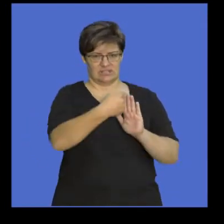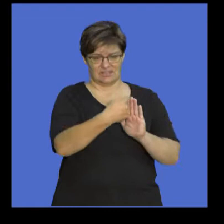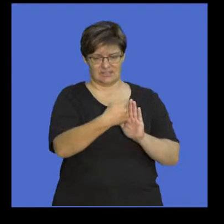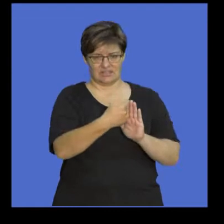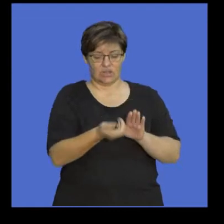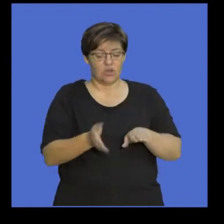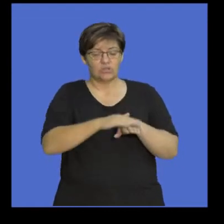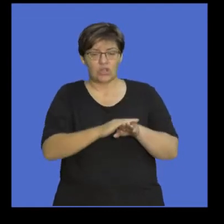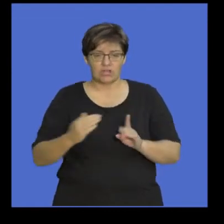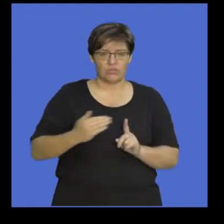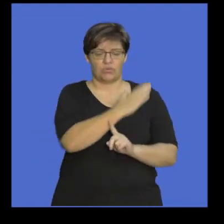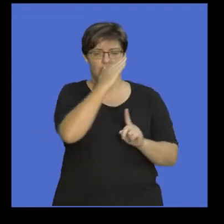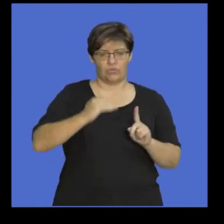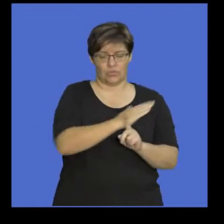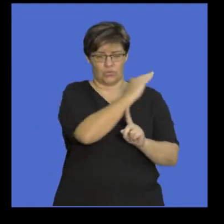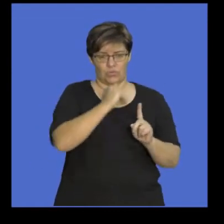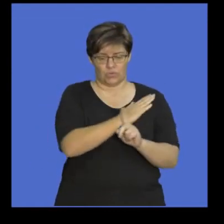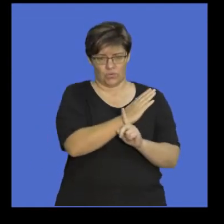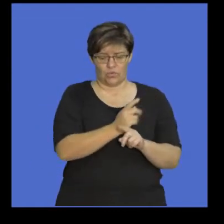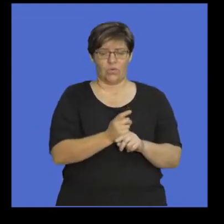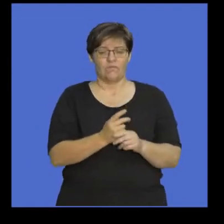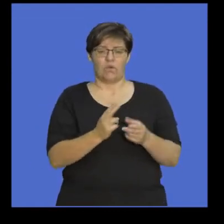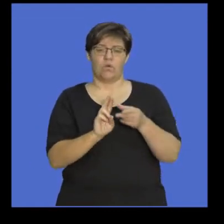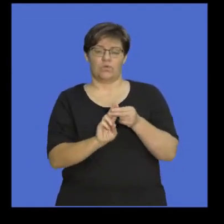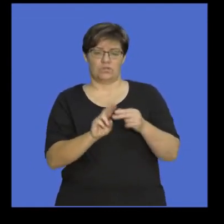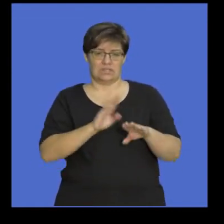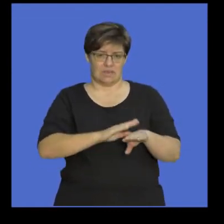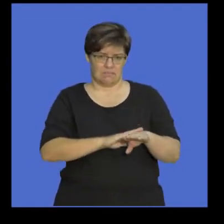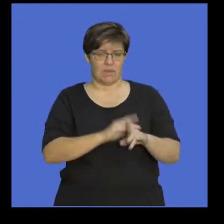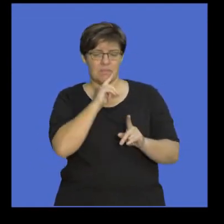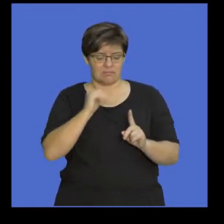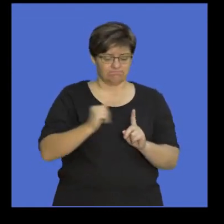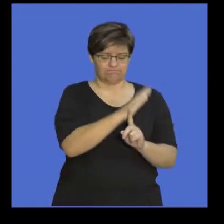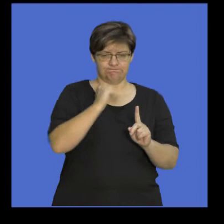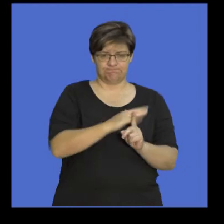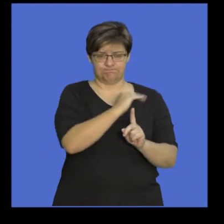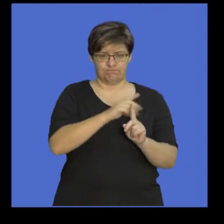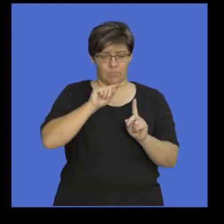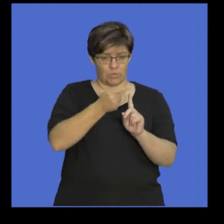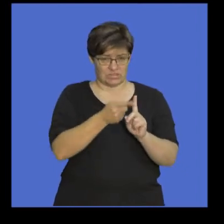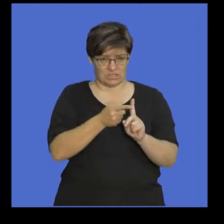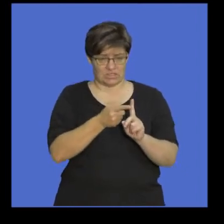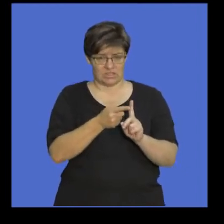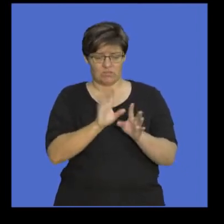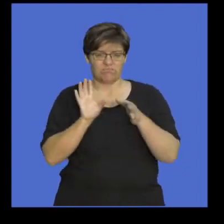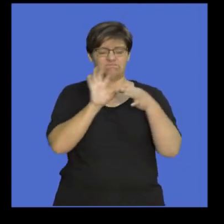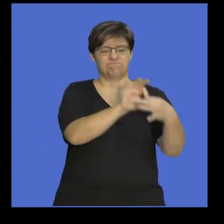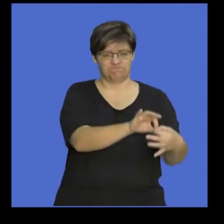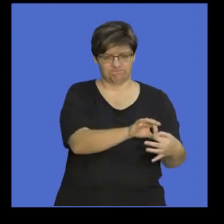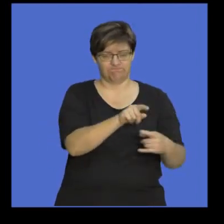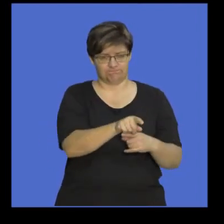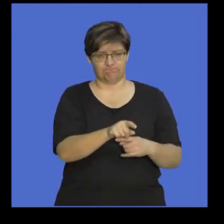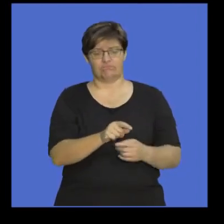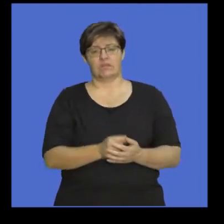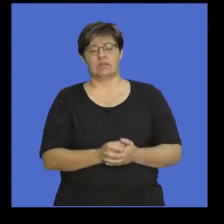the amount of charge that passes through a point per unit time, which has to do with the current and how it relates to the potential difference. So these are